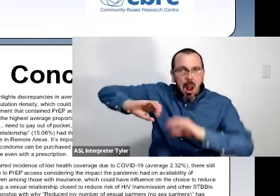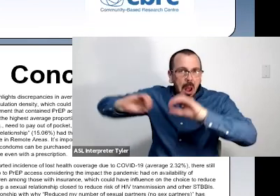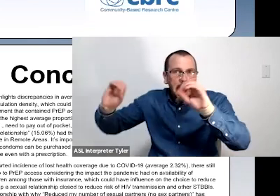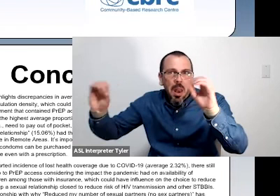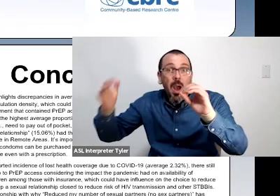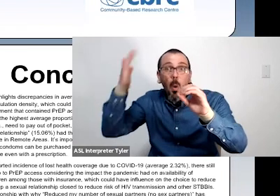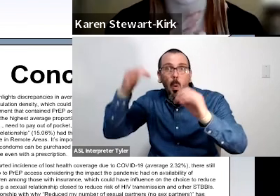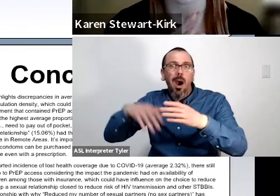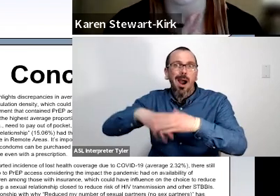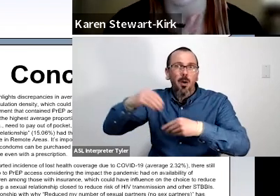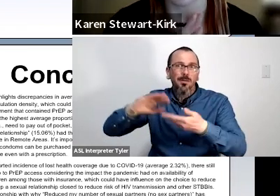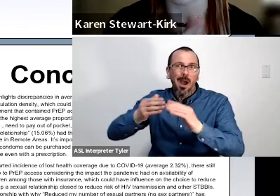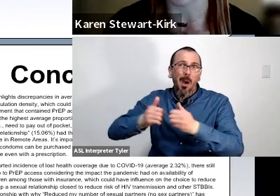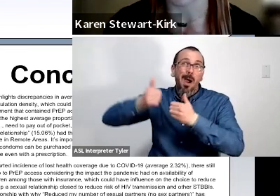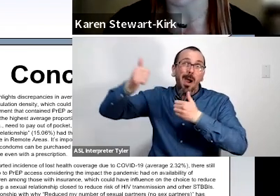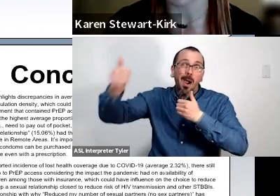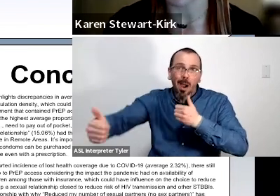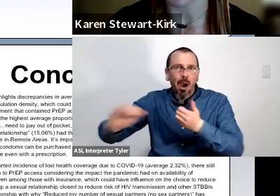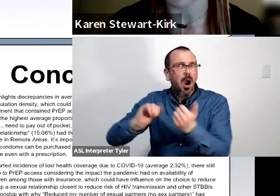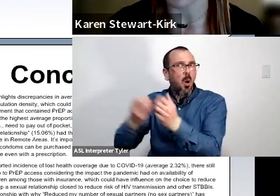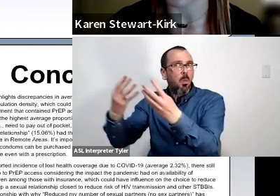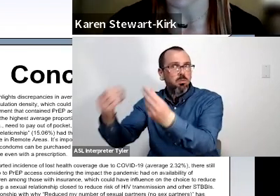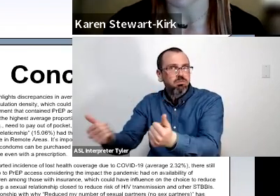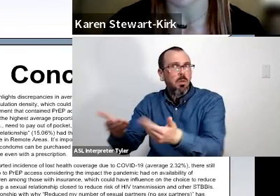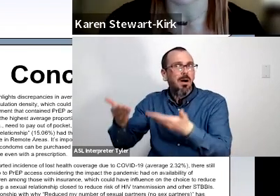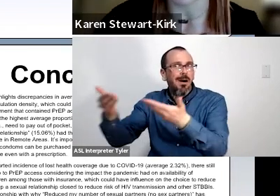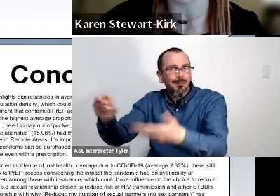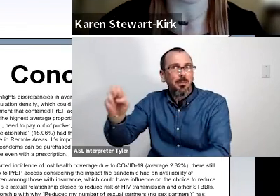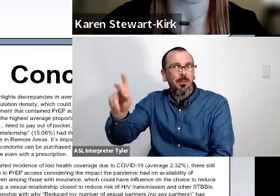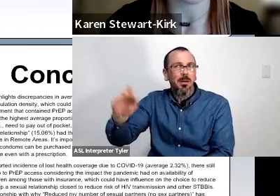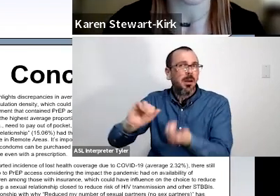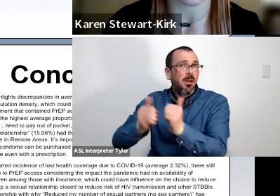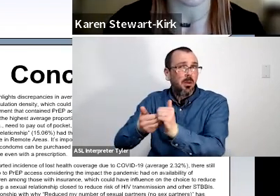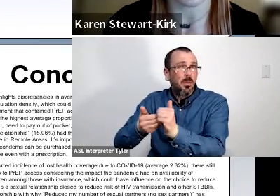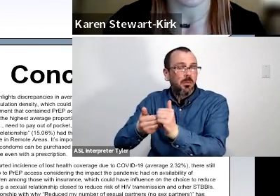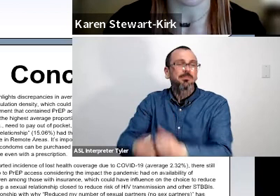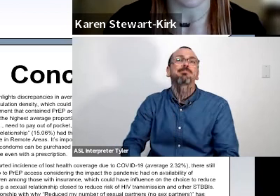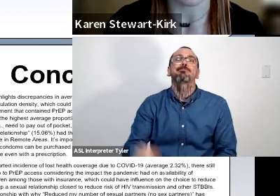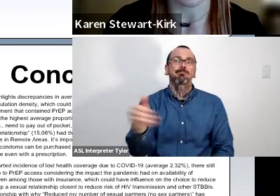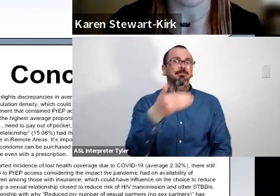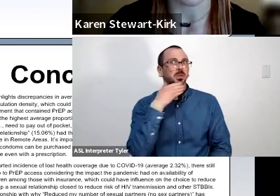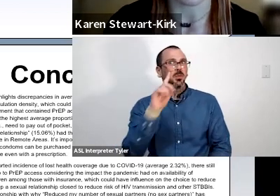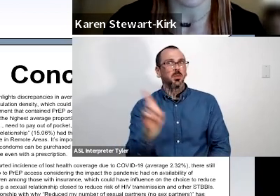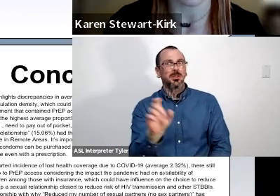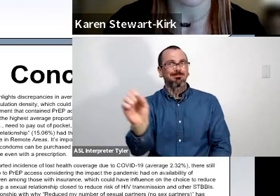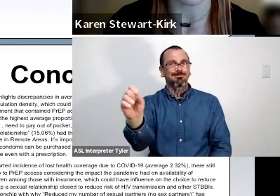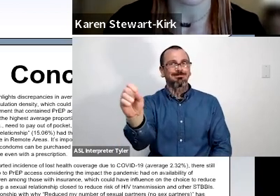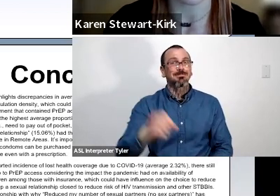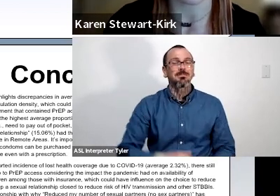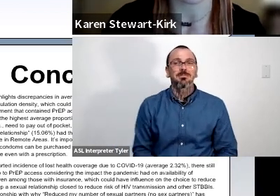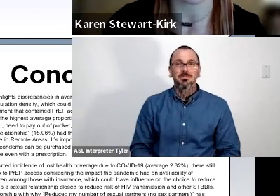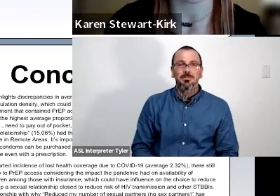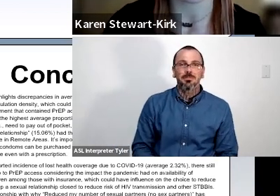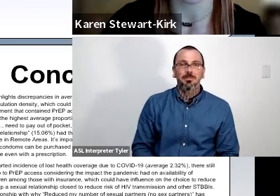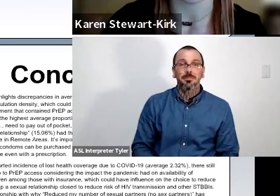yeah. no, Absolutely. A big thing with rural and remote communities, and as I mentioned in the beginning, is that PrEP can only